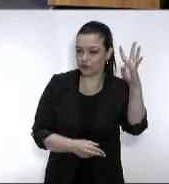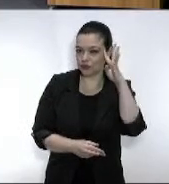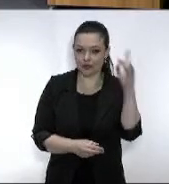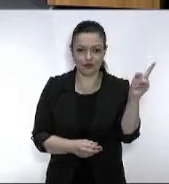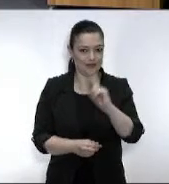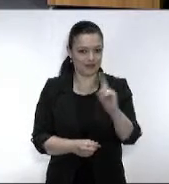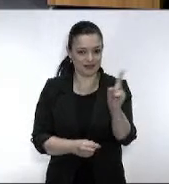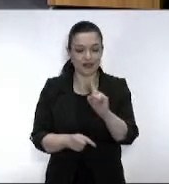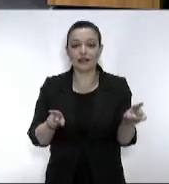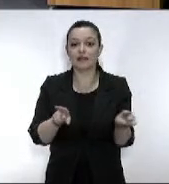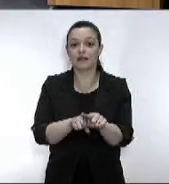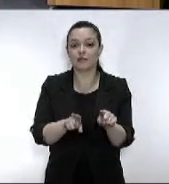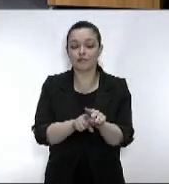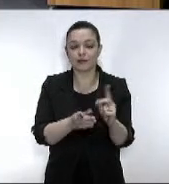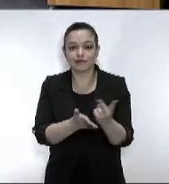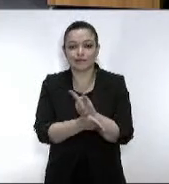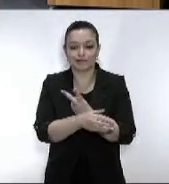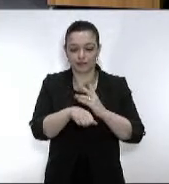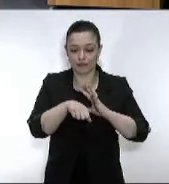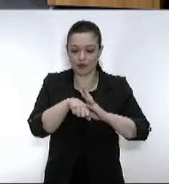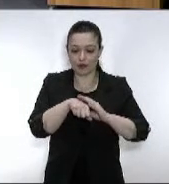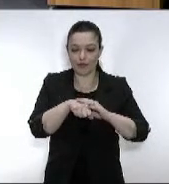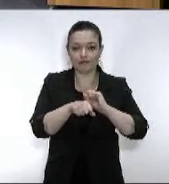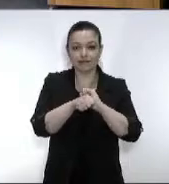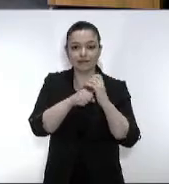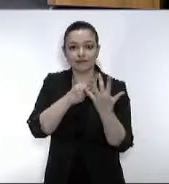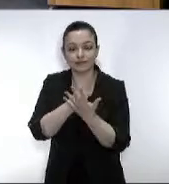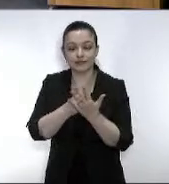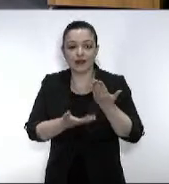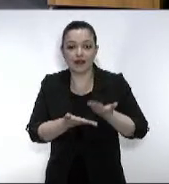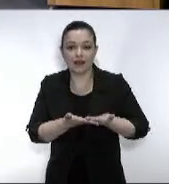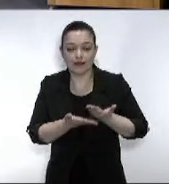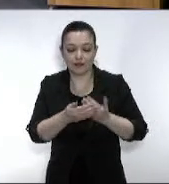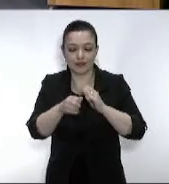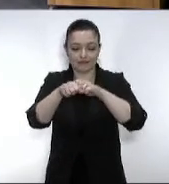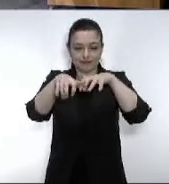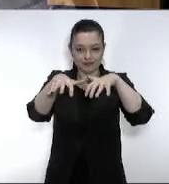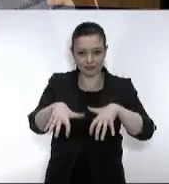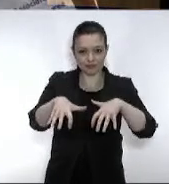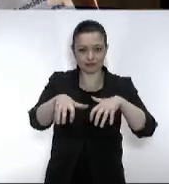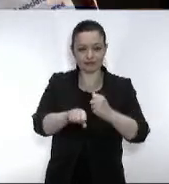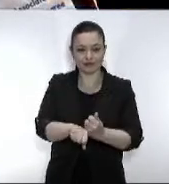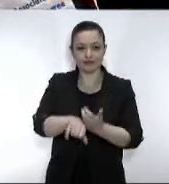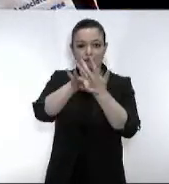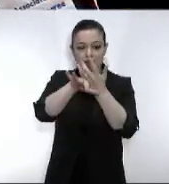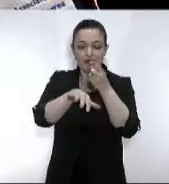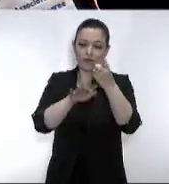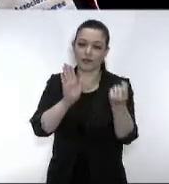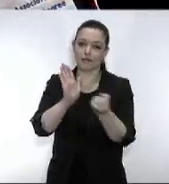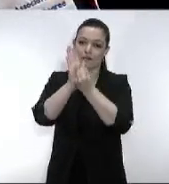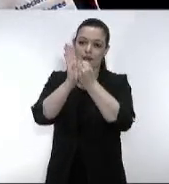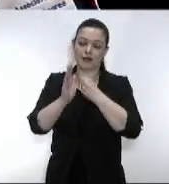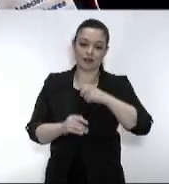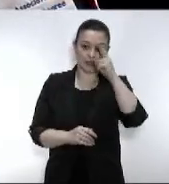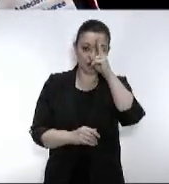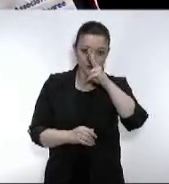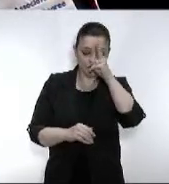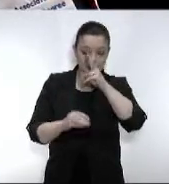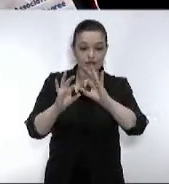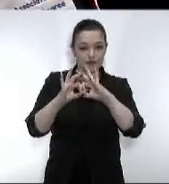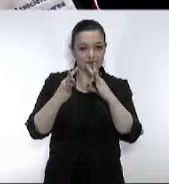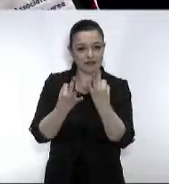dreamed of. To have taken a course in the middle of a pandemic with classes and activities,